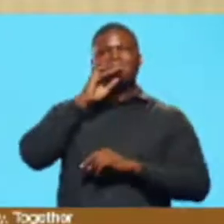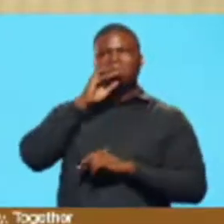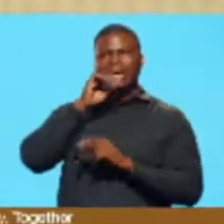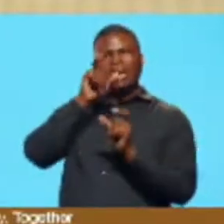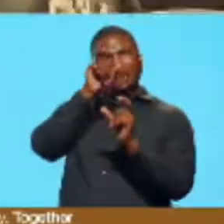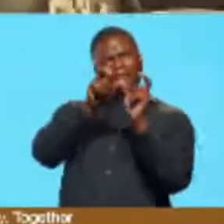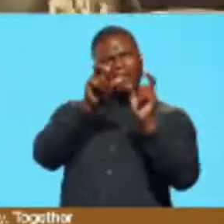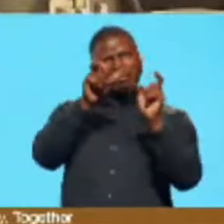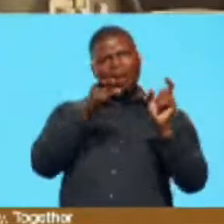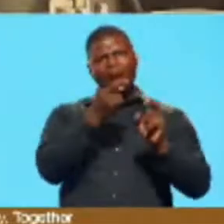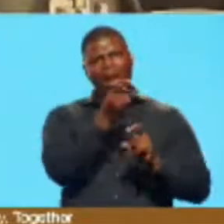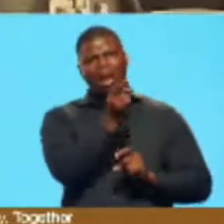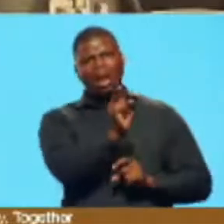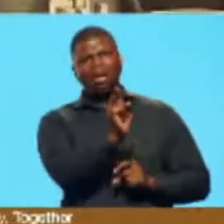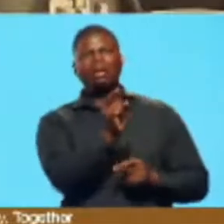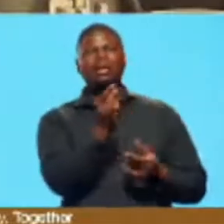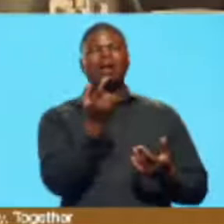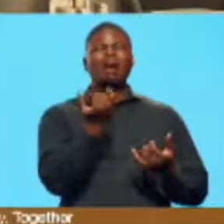more